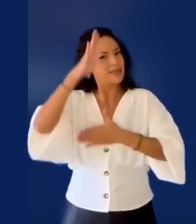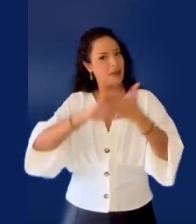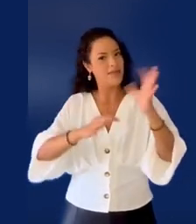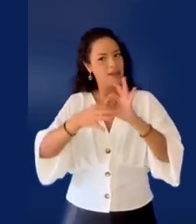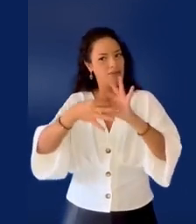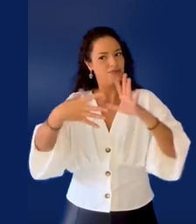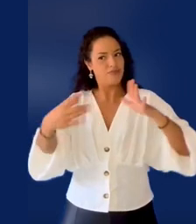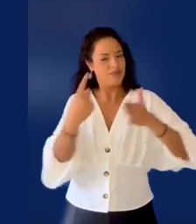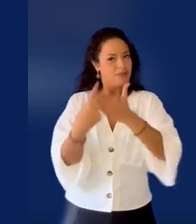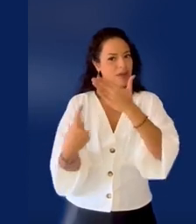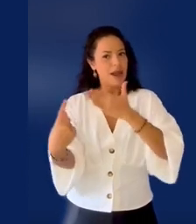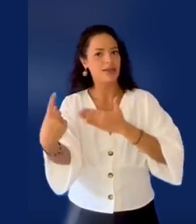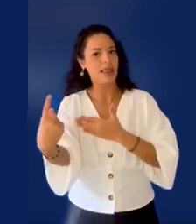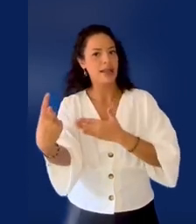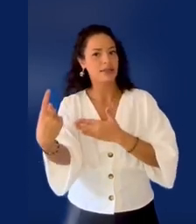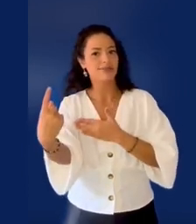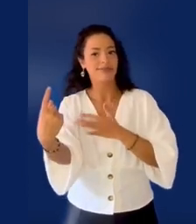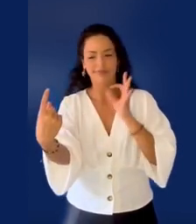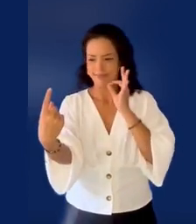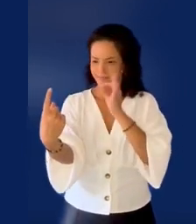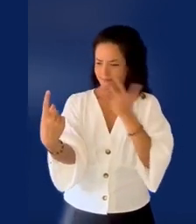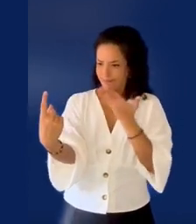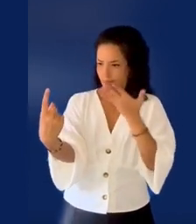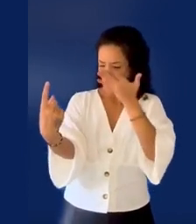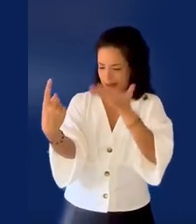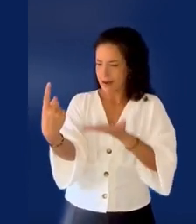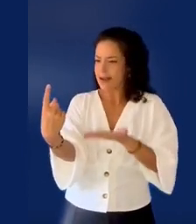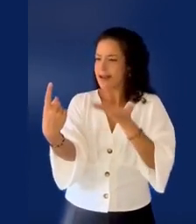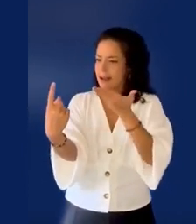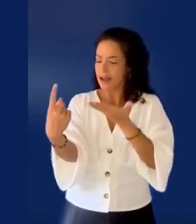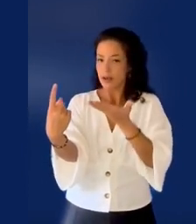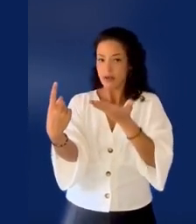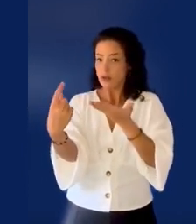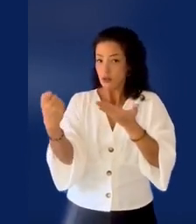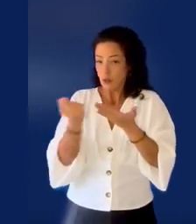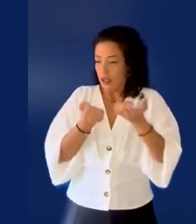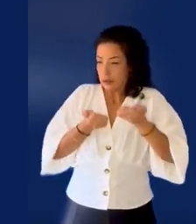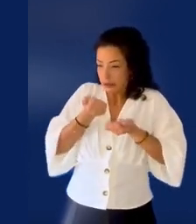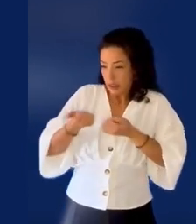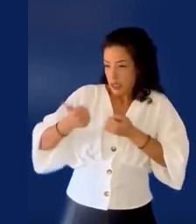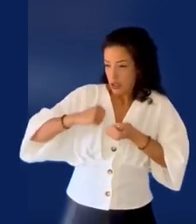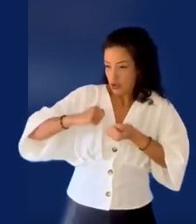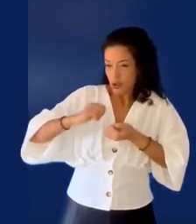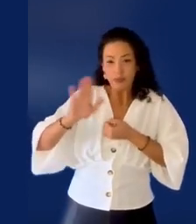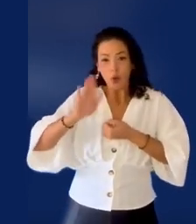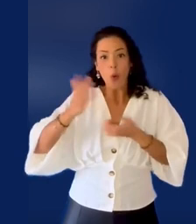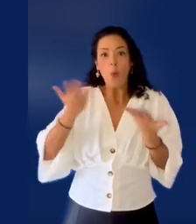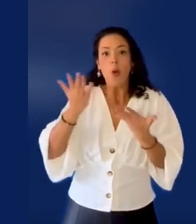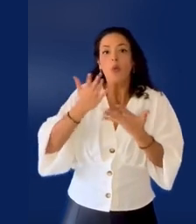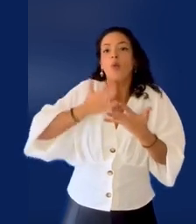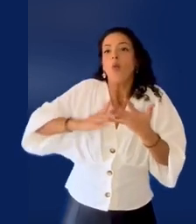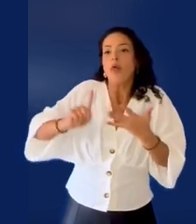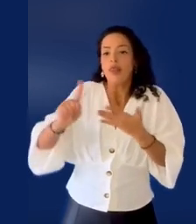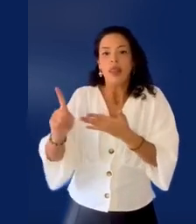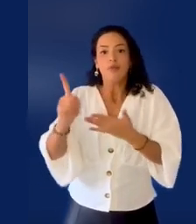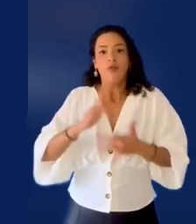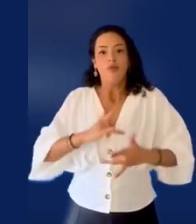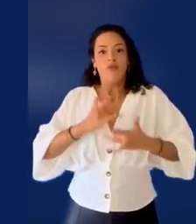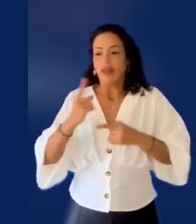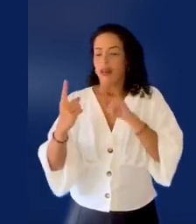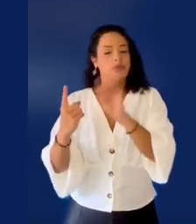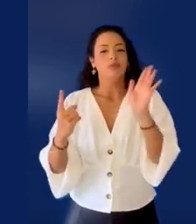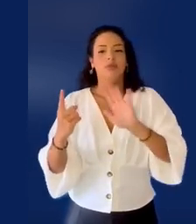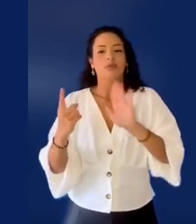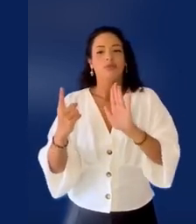also asks that we start from where someone is rather than where we think they are or should be, or indeed where we want them to be. When